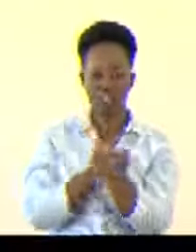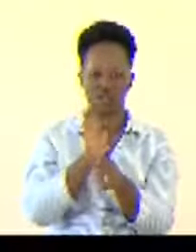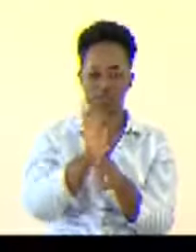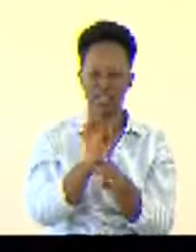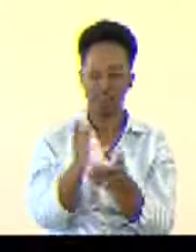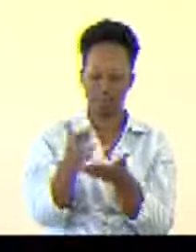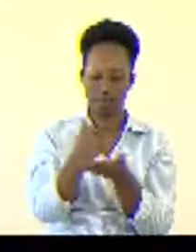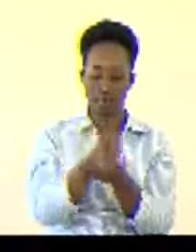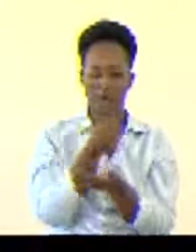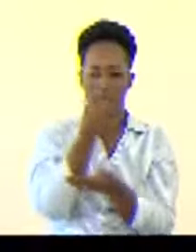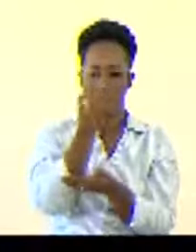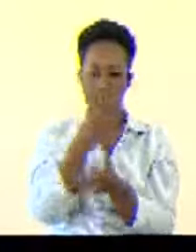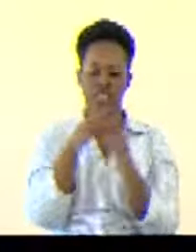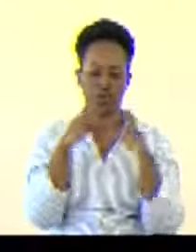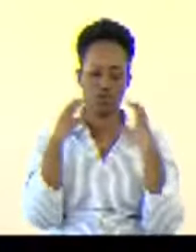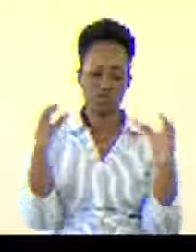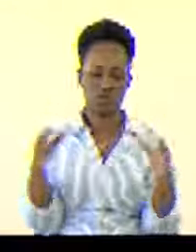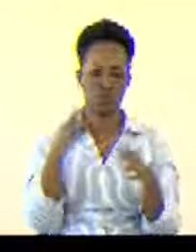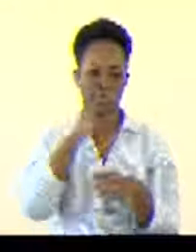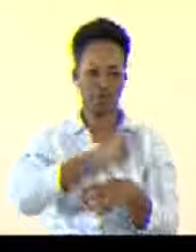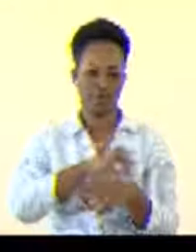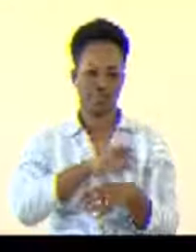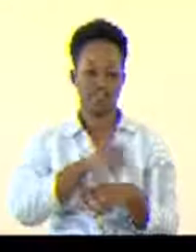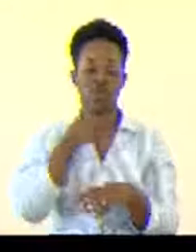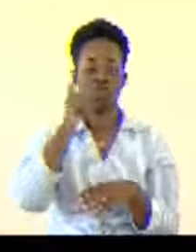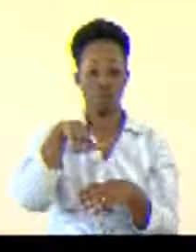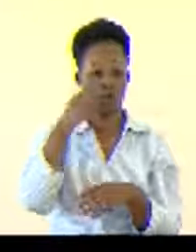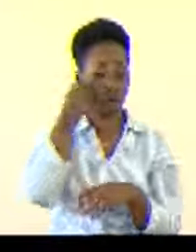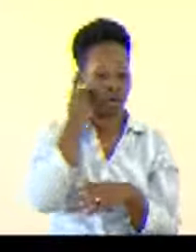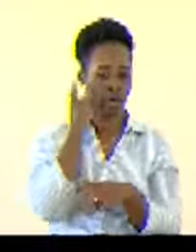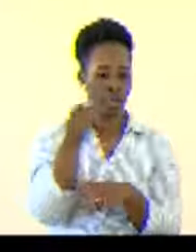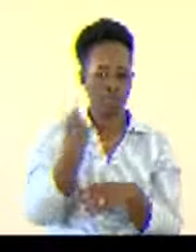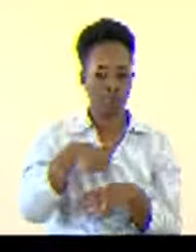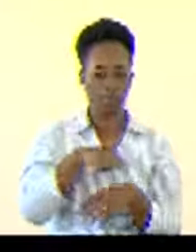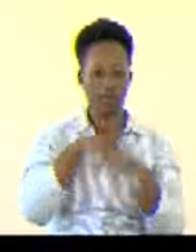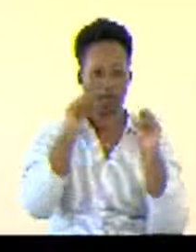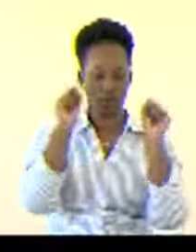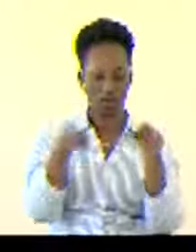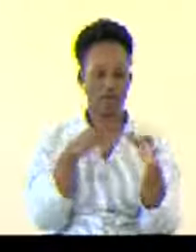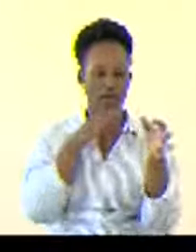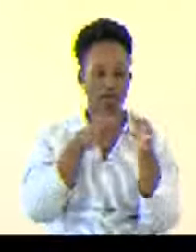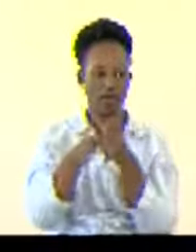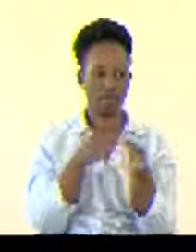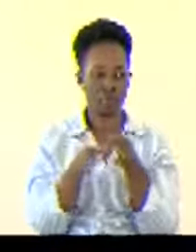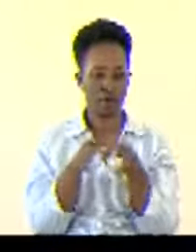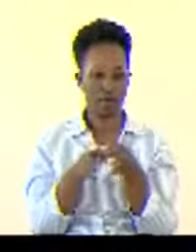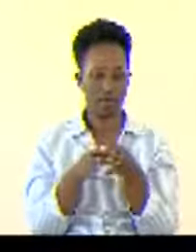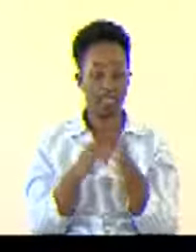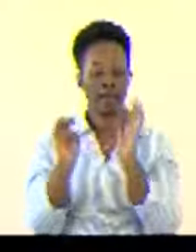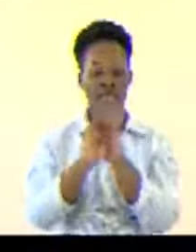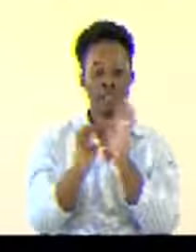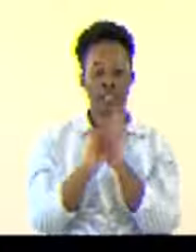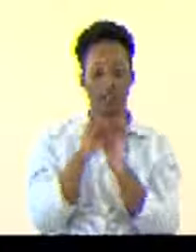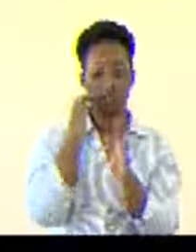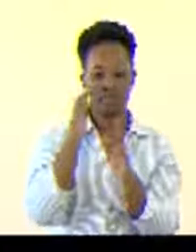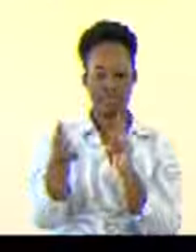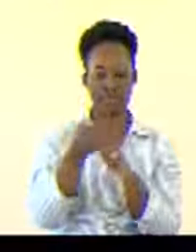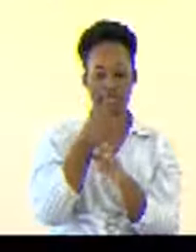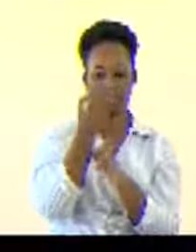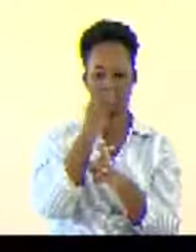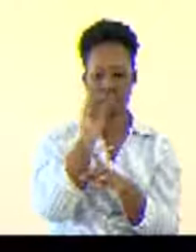much gross profit. So you have to understand this, so we shall be able to interpret. For example, if you get